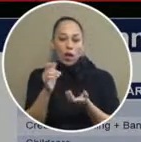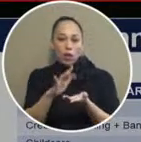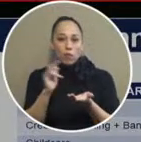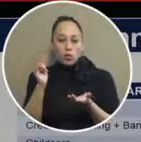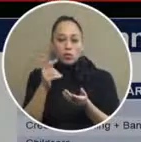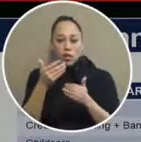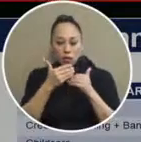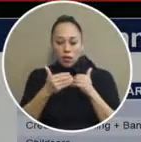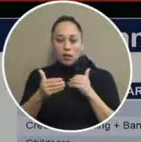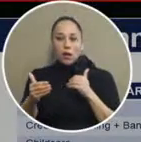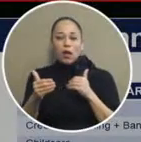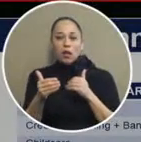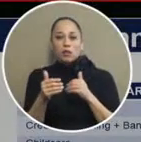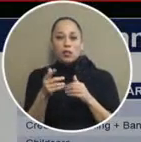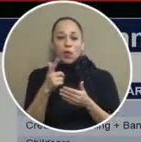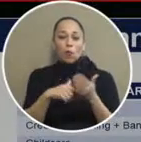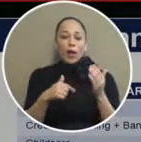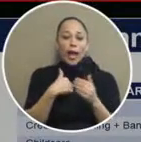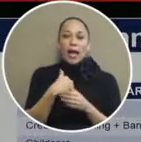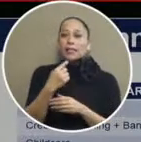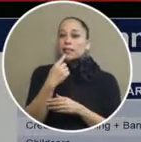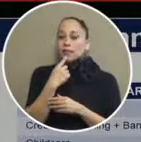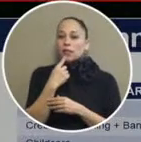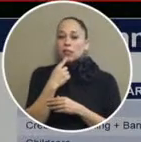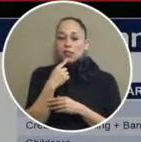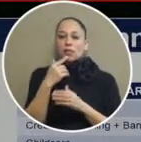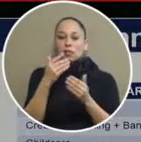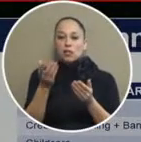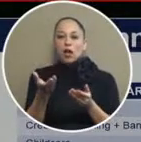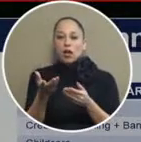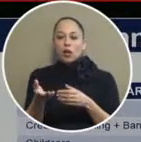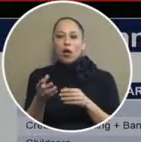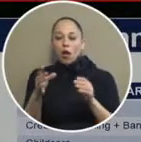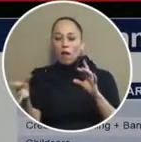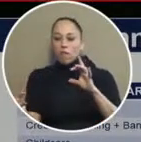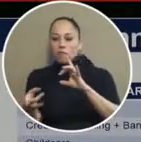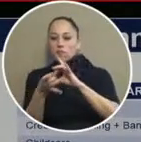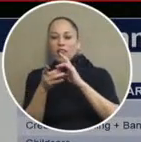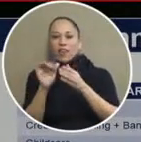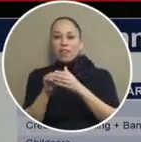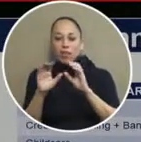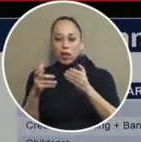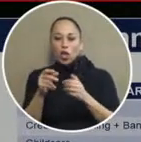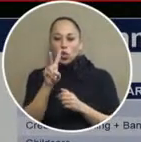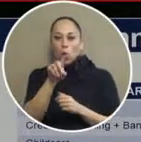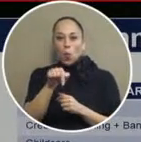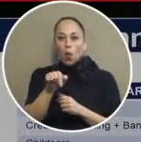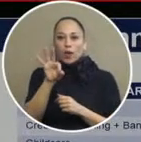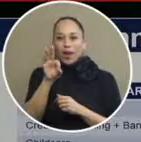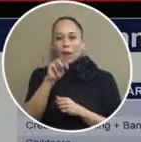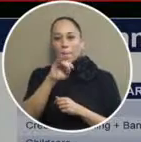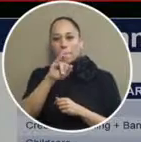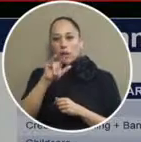respite care component that I mentioned would fall into that category for a total of $2.9